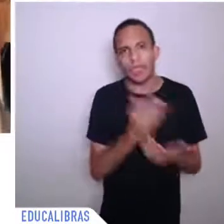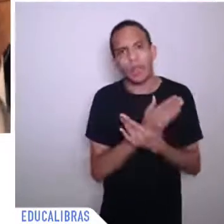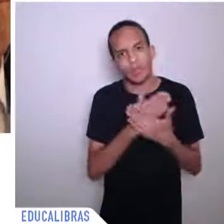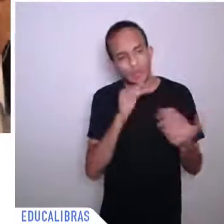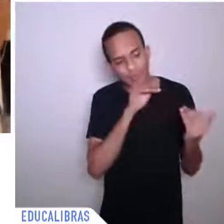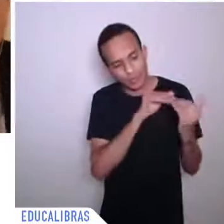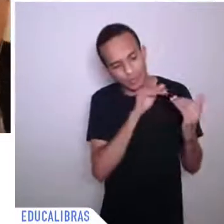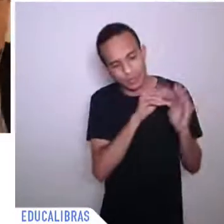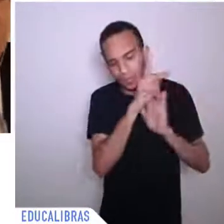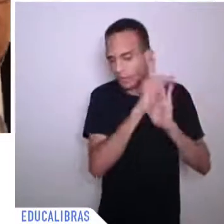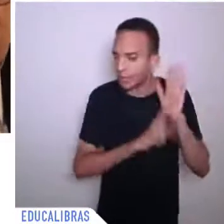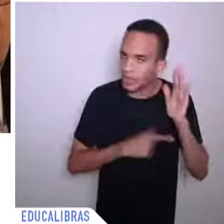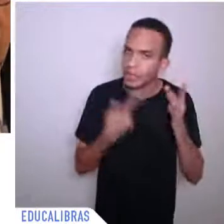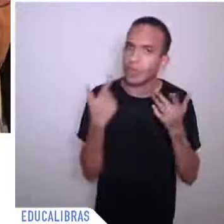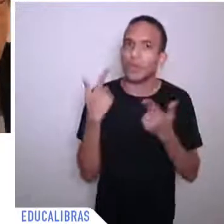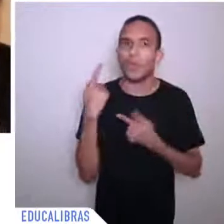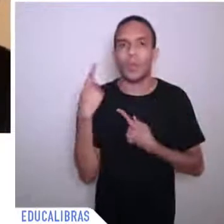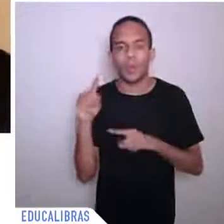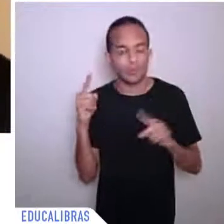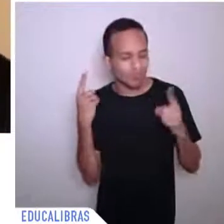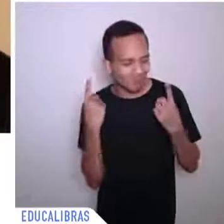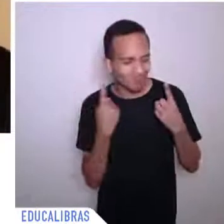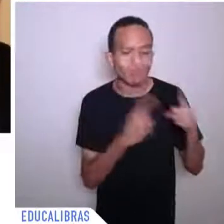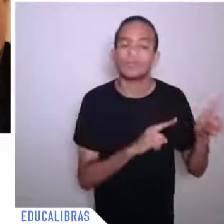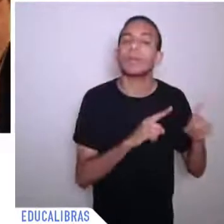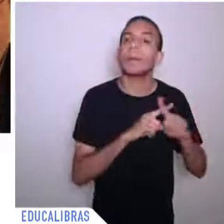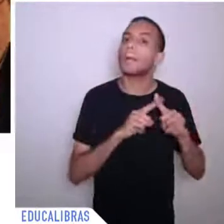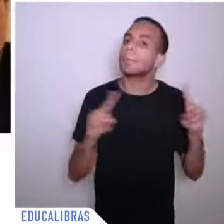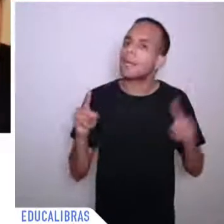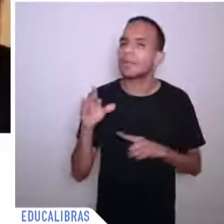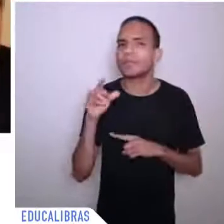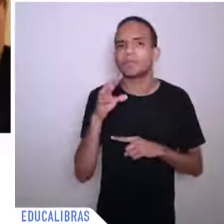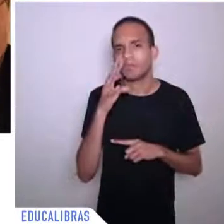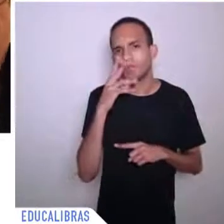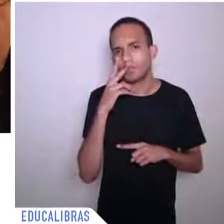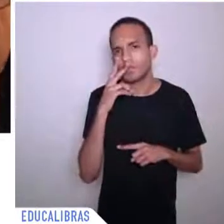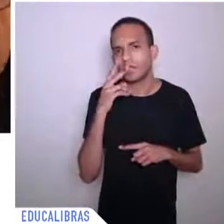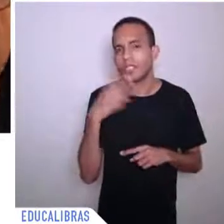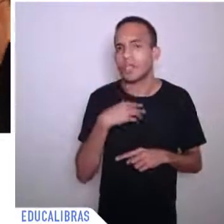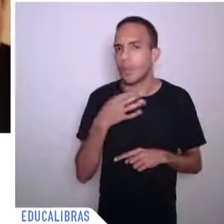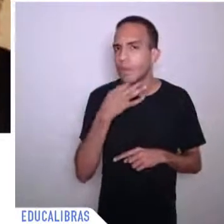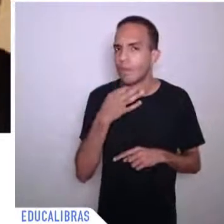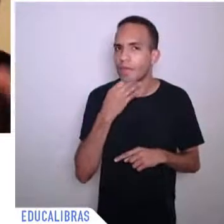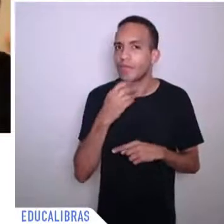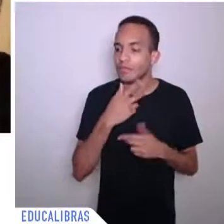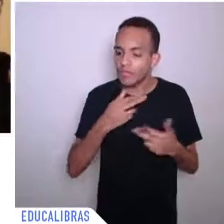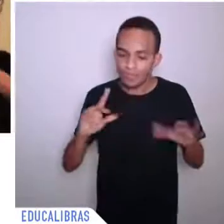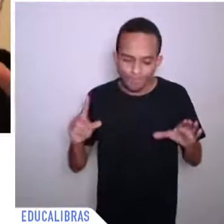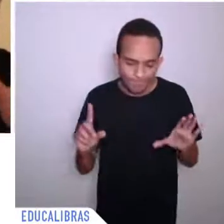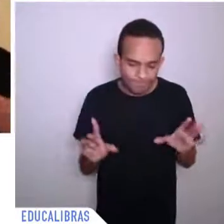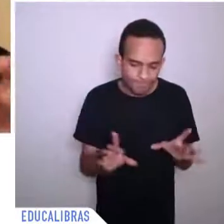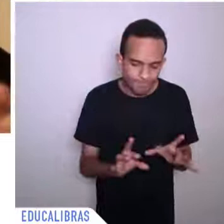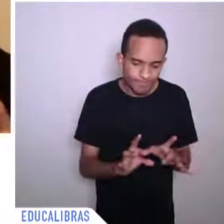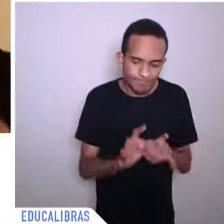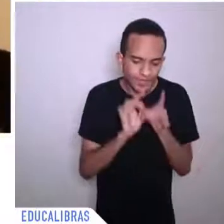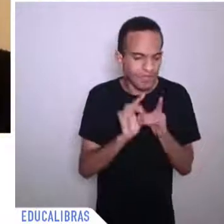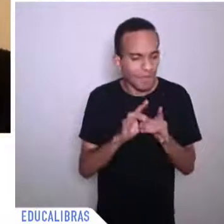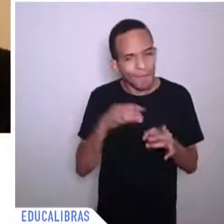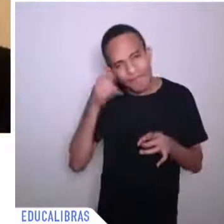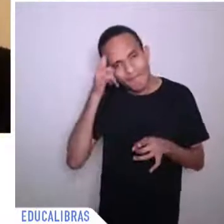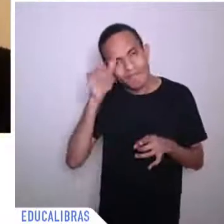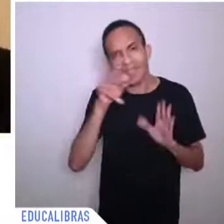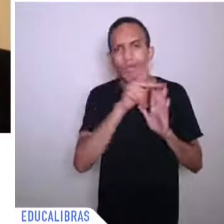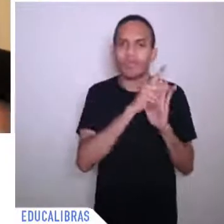to attack a project of a country improvement we had in Brazil. Some will agree, some will not agree with what I'm saying, but this is